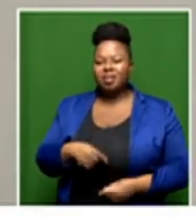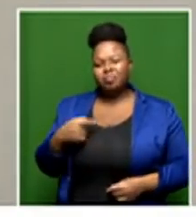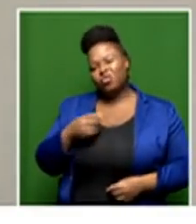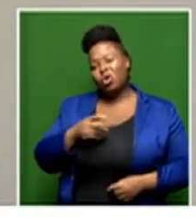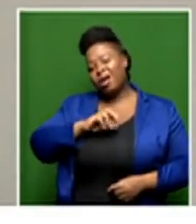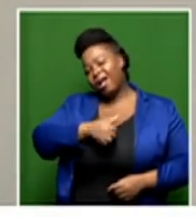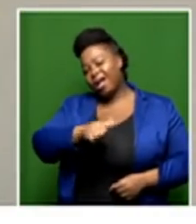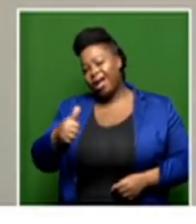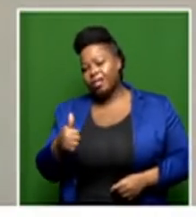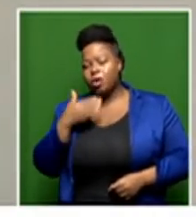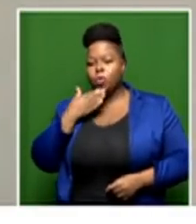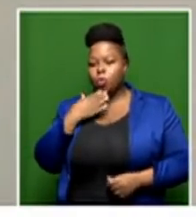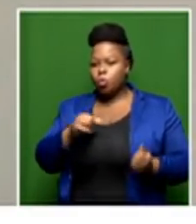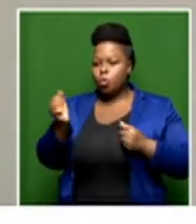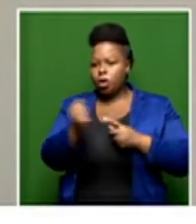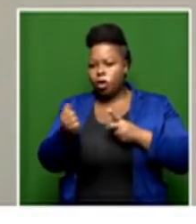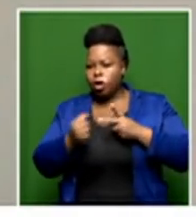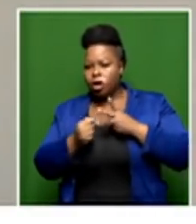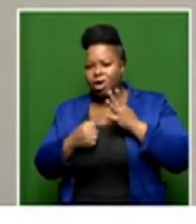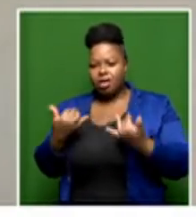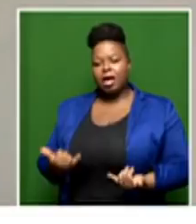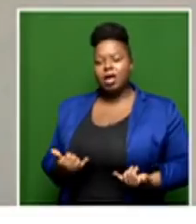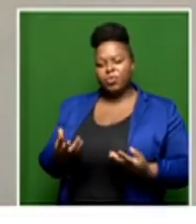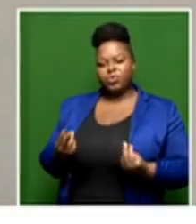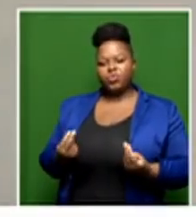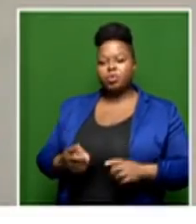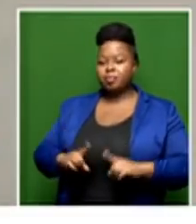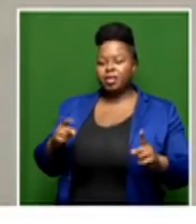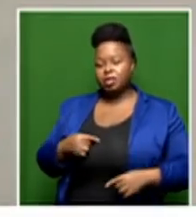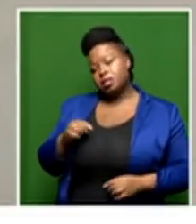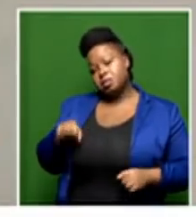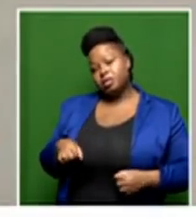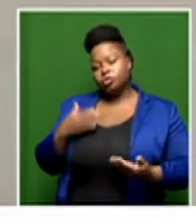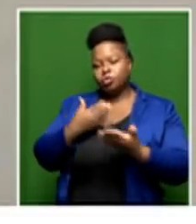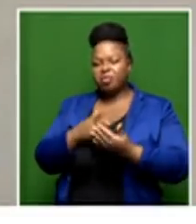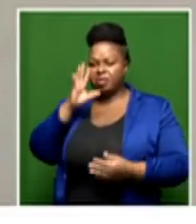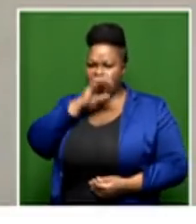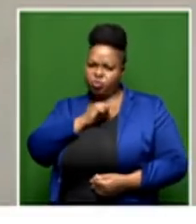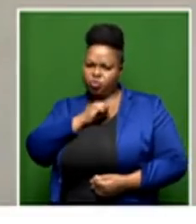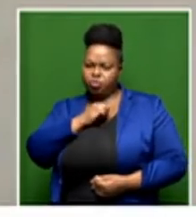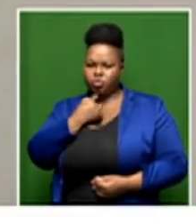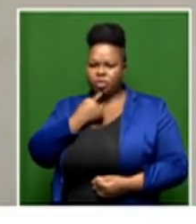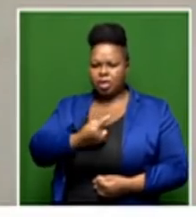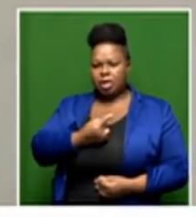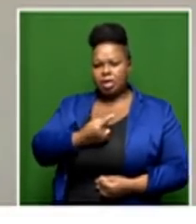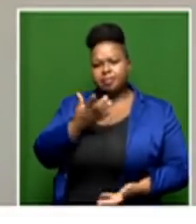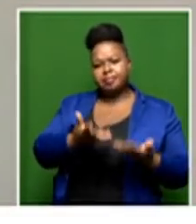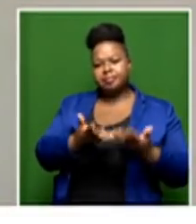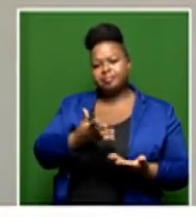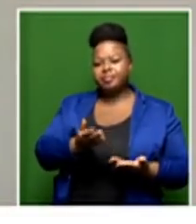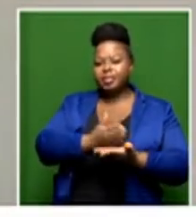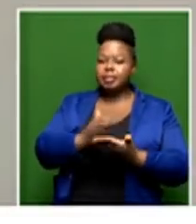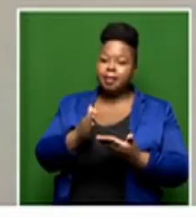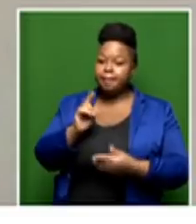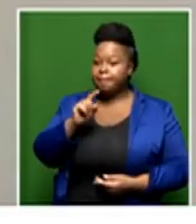everybody else who has been brought in, even though you can assume, Sakina, that some of